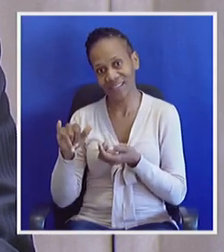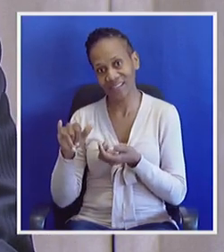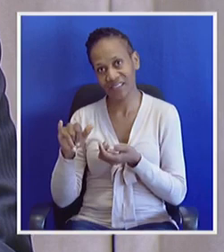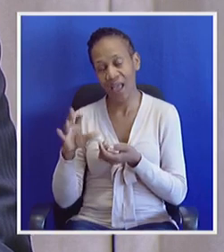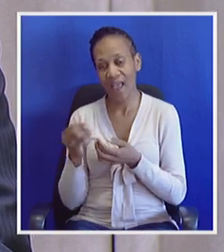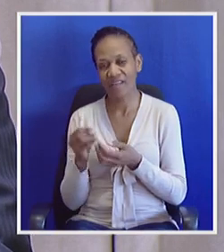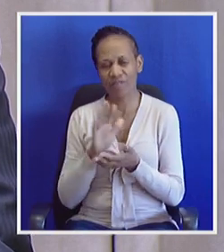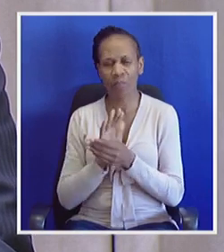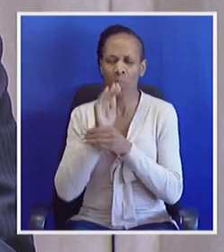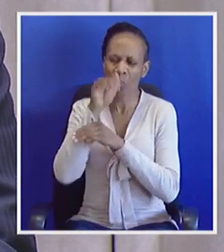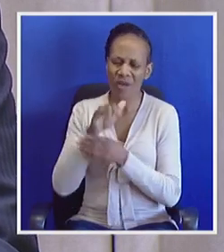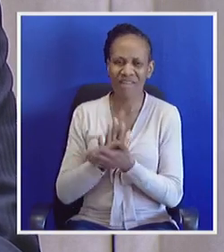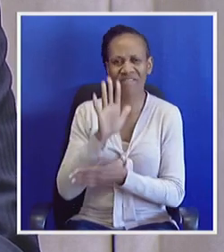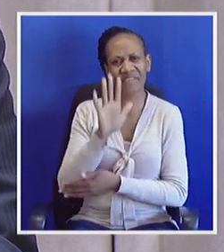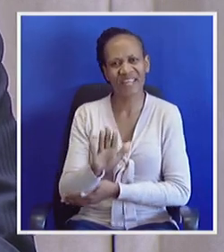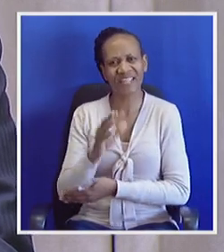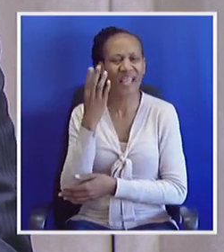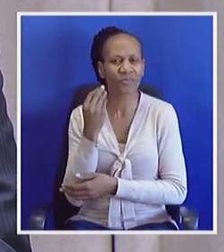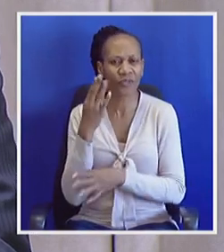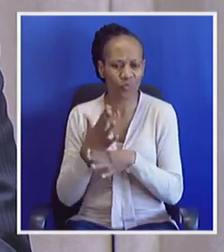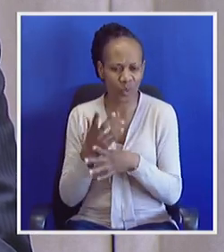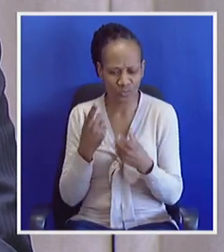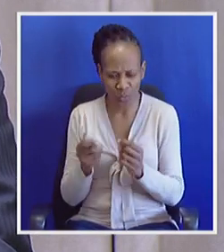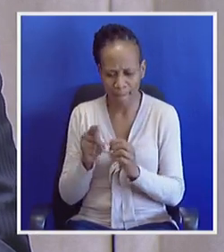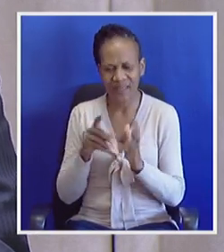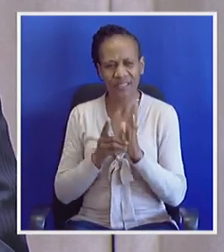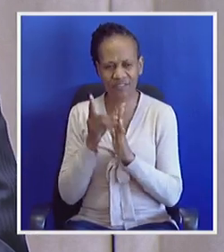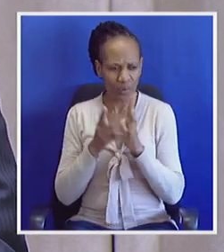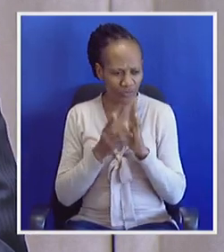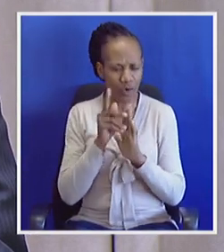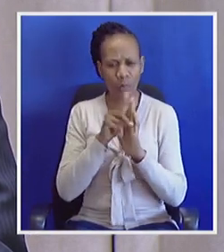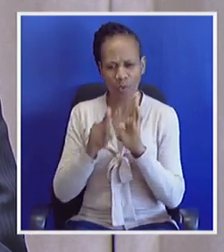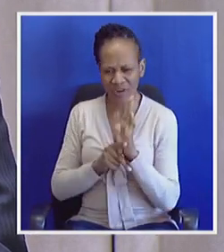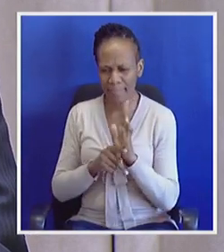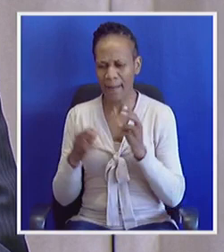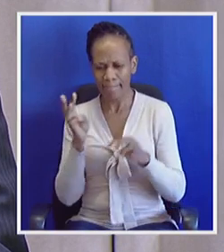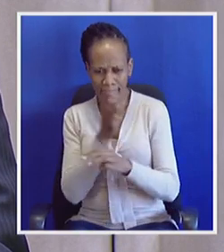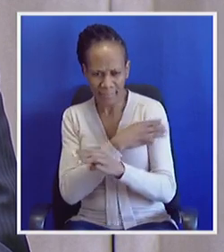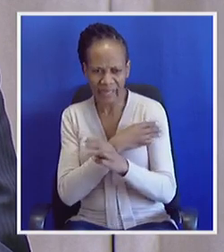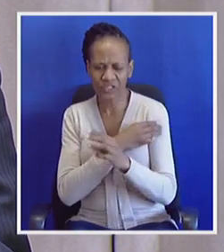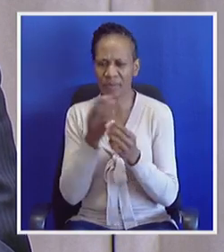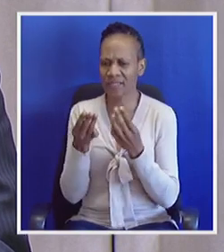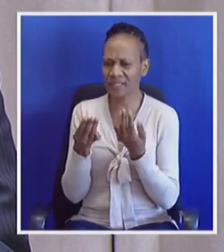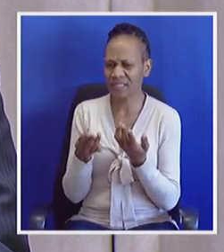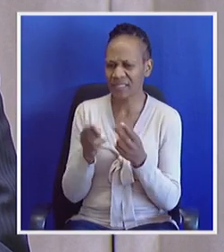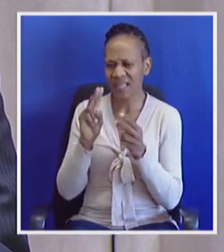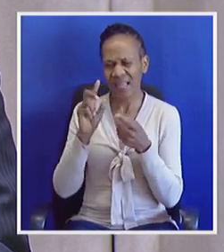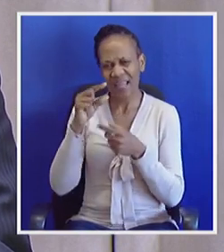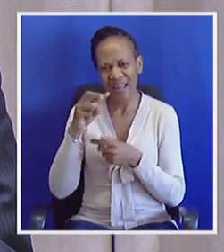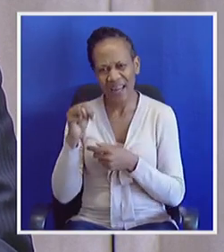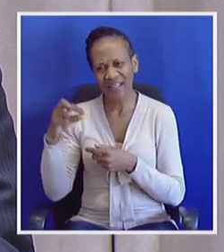more than 15 years' experience in program development and management in public and non-profit